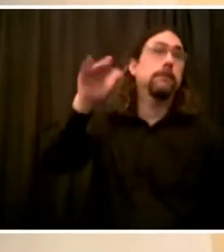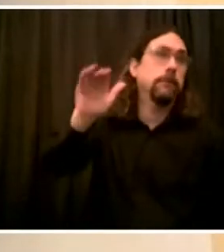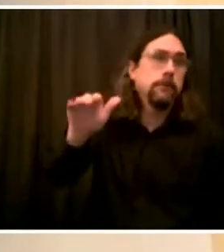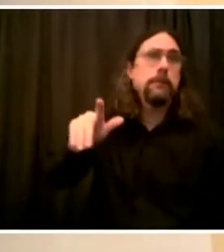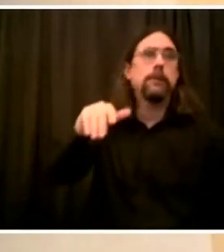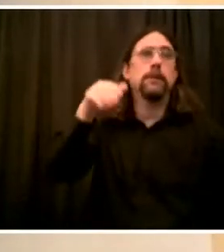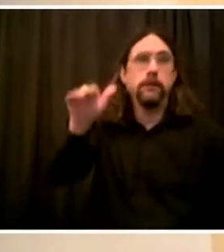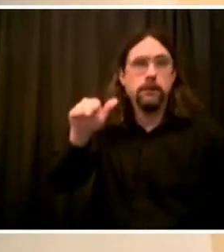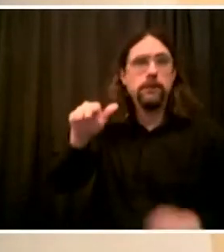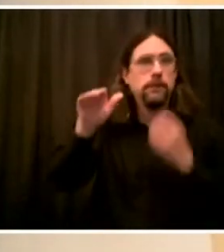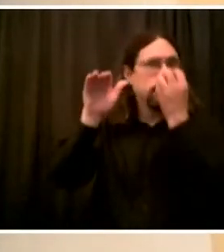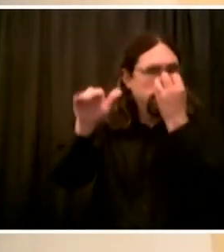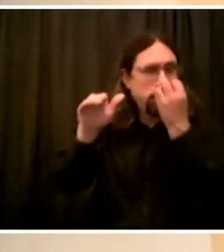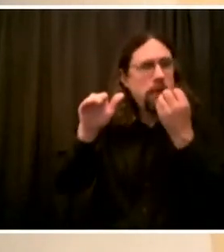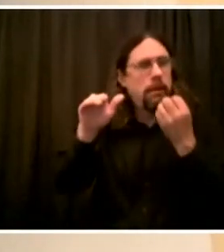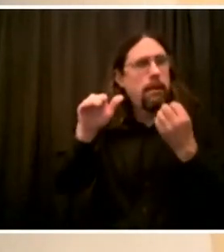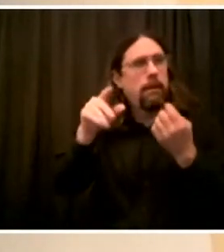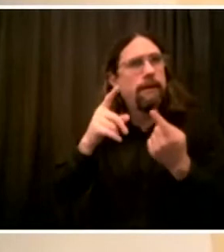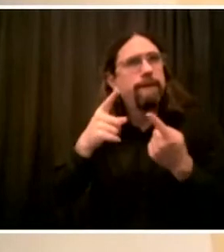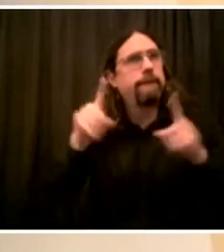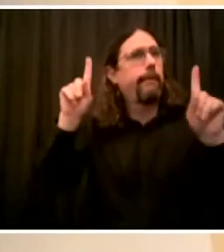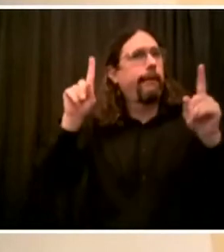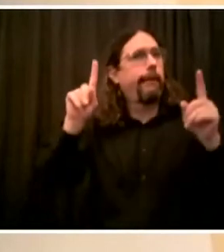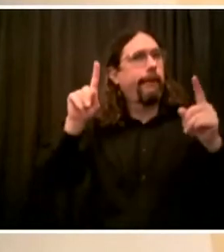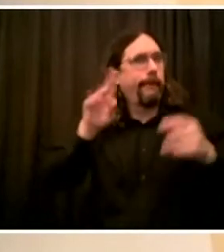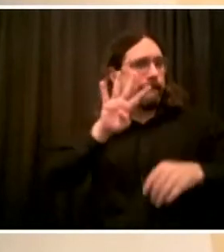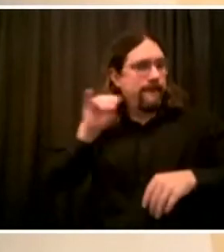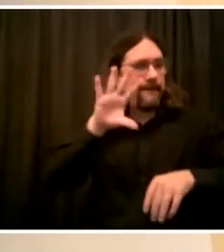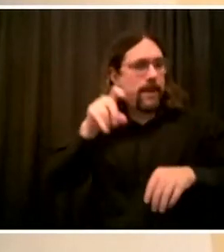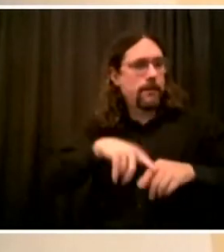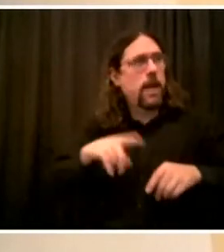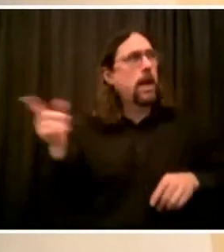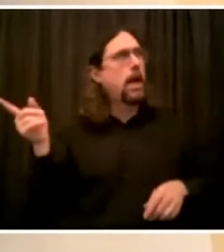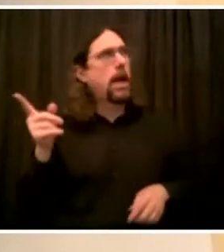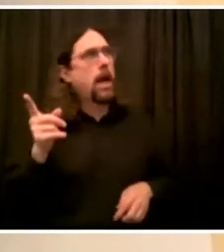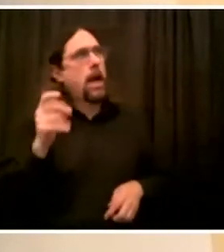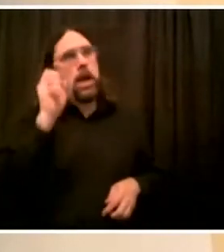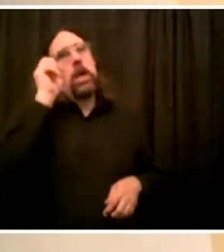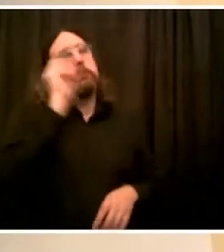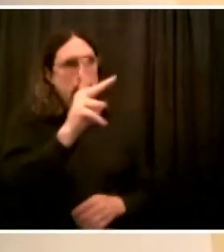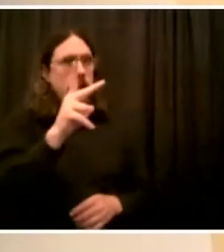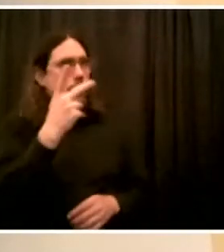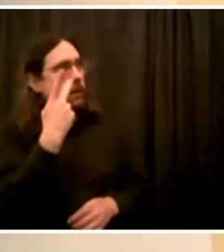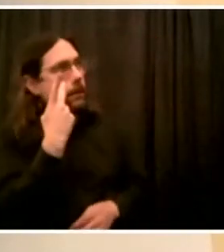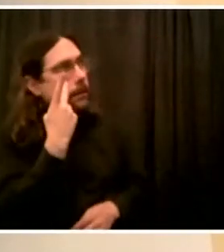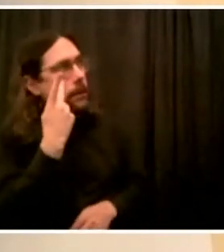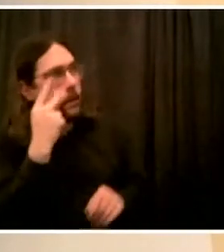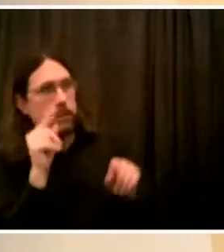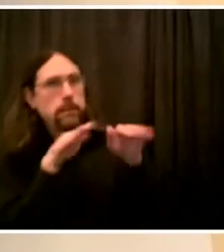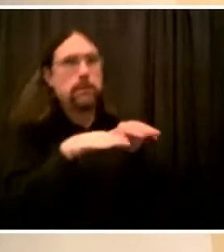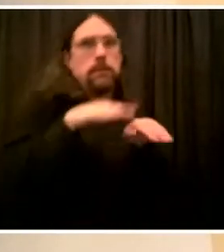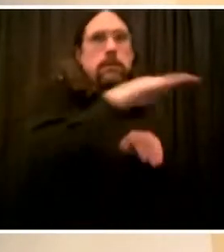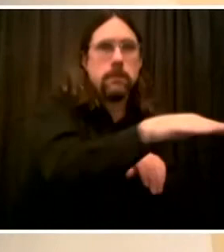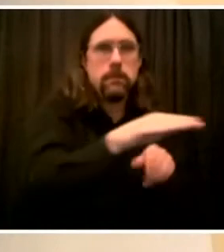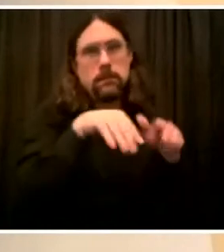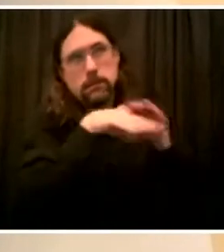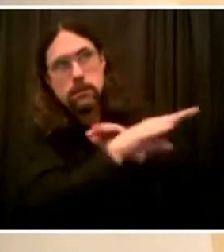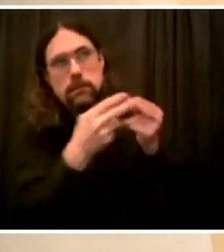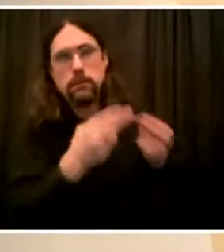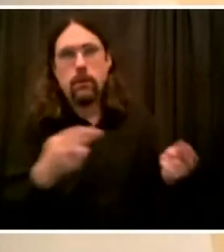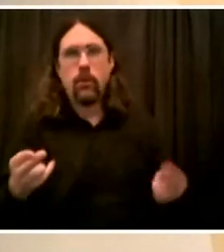50 times they've tried to engage, the outreach teams have tried to engage that individual to come on inside, and they continue to say no.